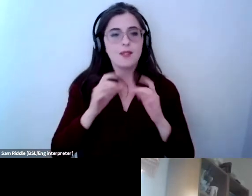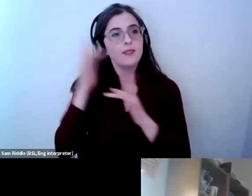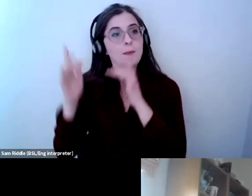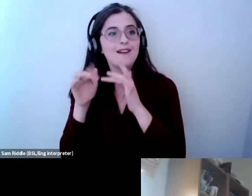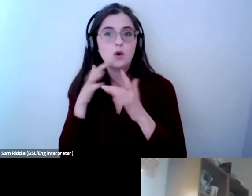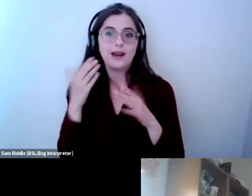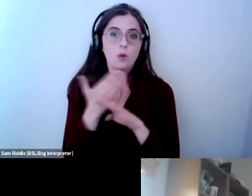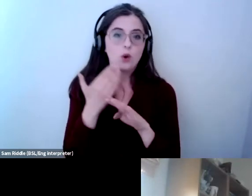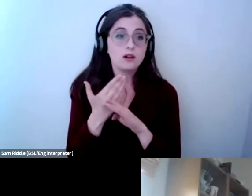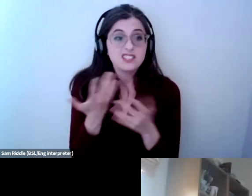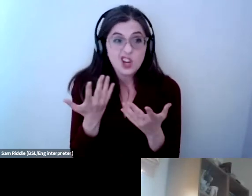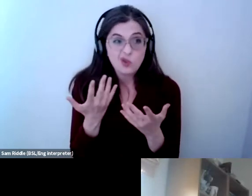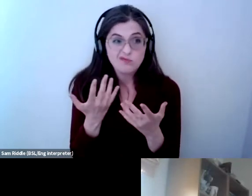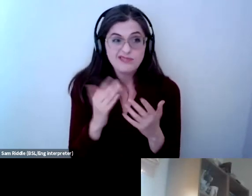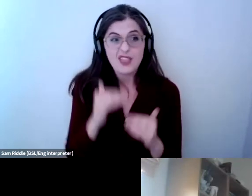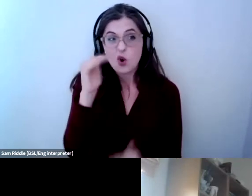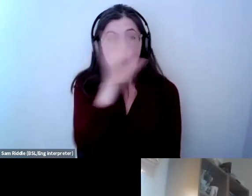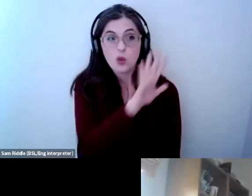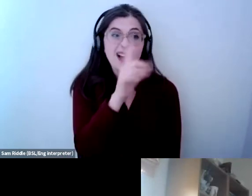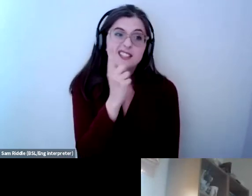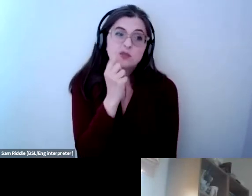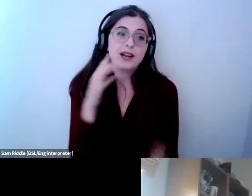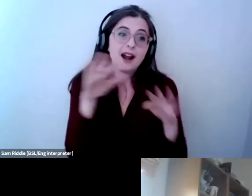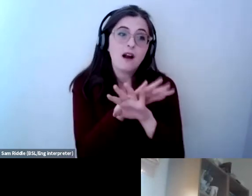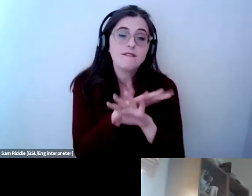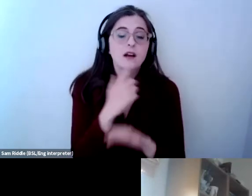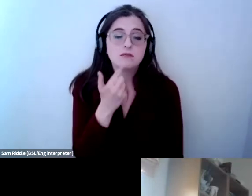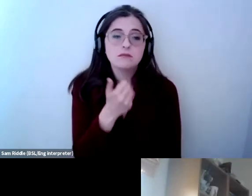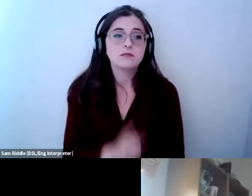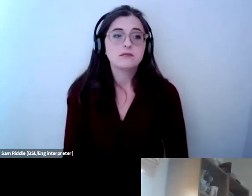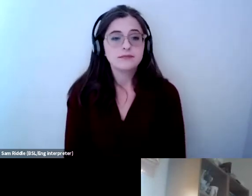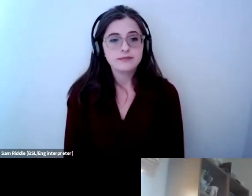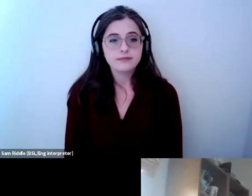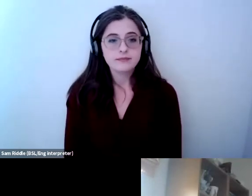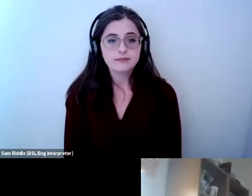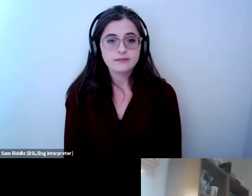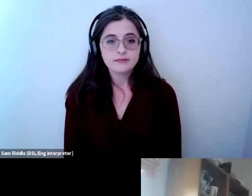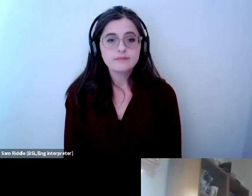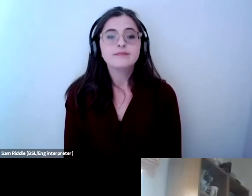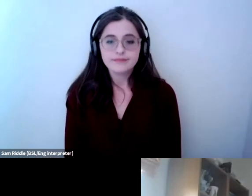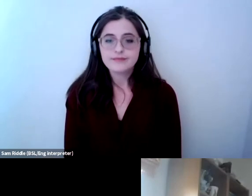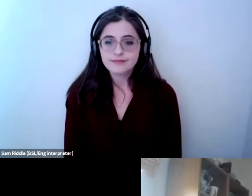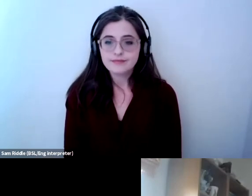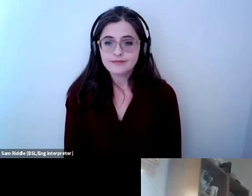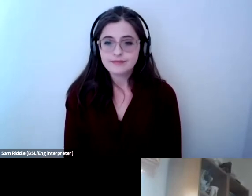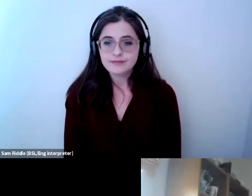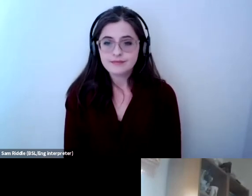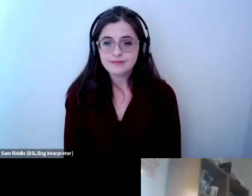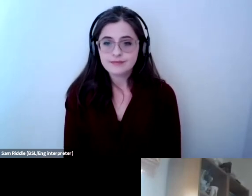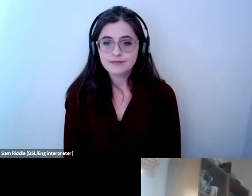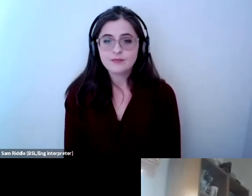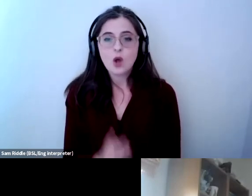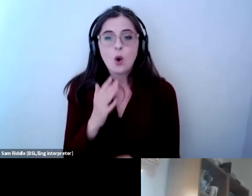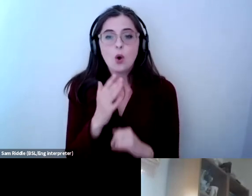you're in any part of the Northwest, we can probably cover it. Okay, well, thank you very much. I think just one